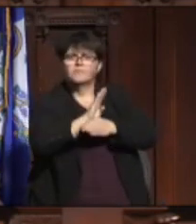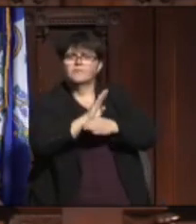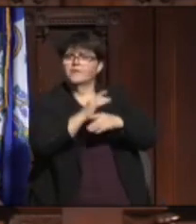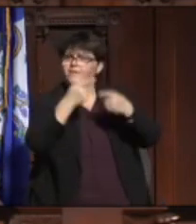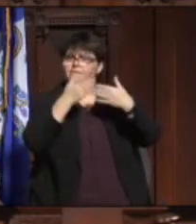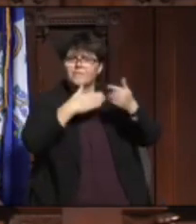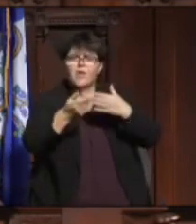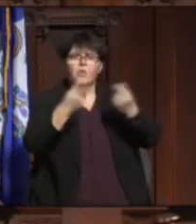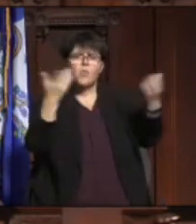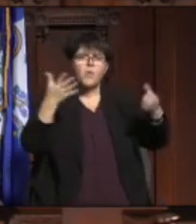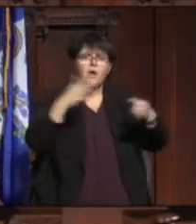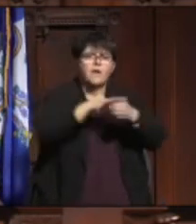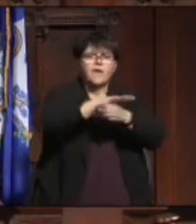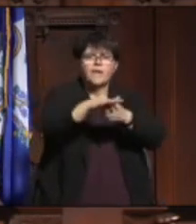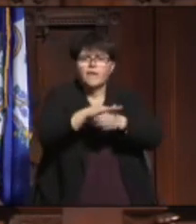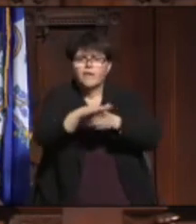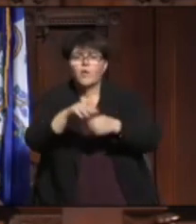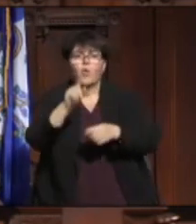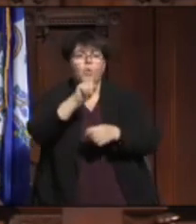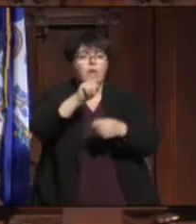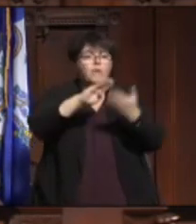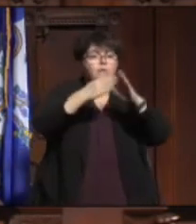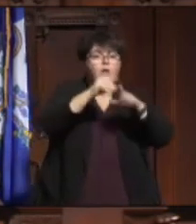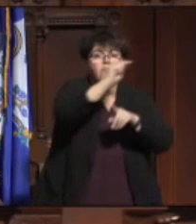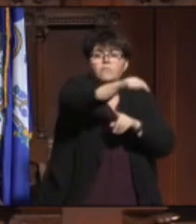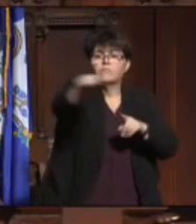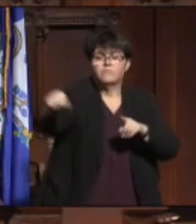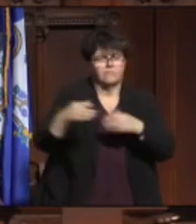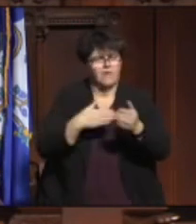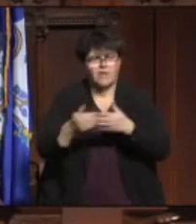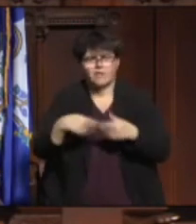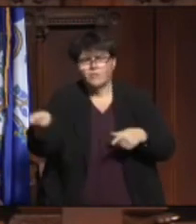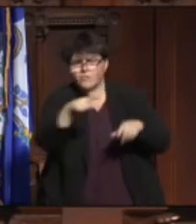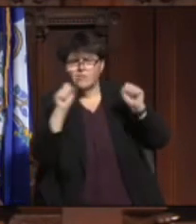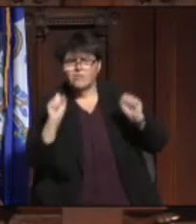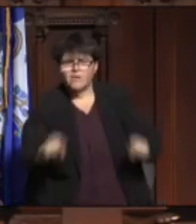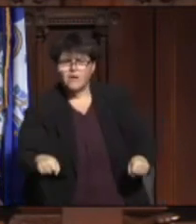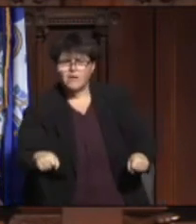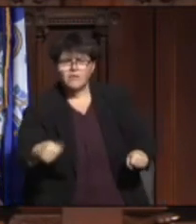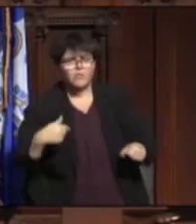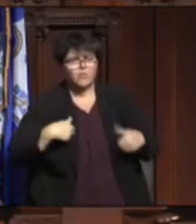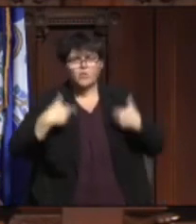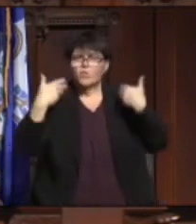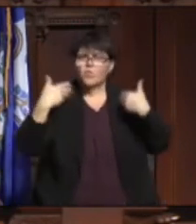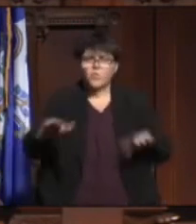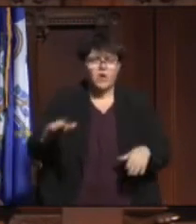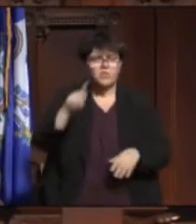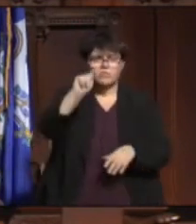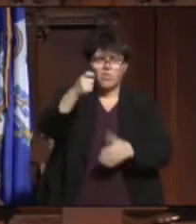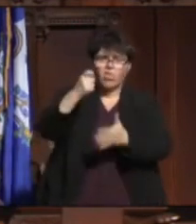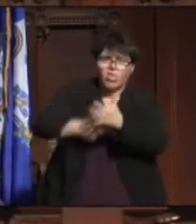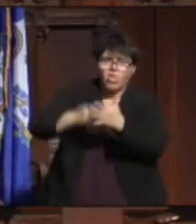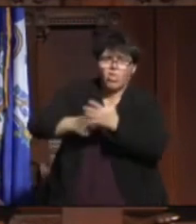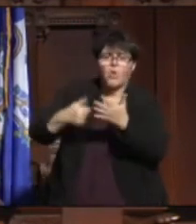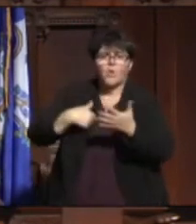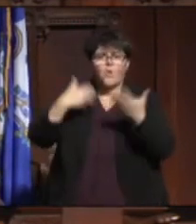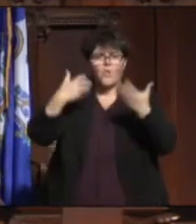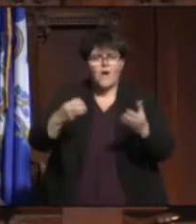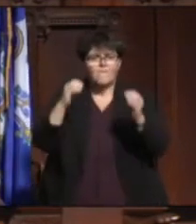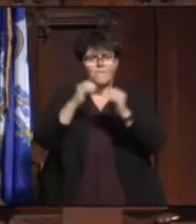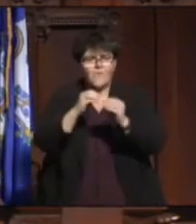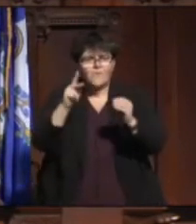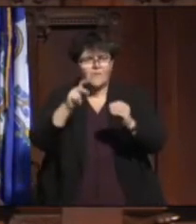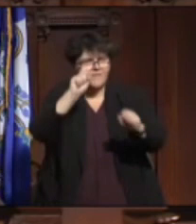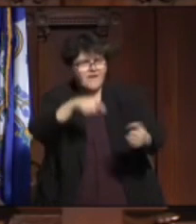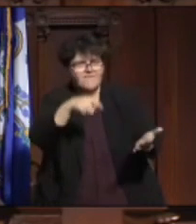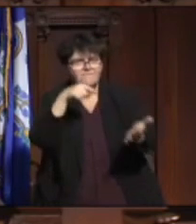Said it before, I'll say it again, not more taxes, but more taxpayers, homeowners, business owners. This will allow you to build wealth, a stake in your community, and a